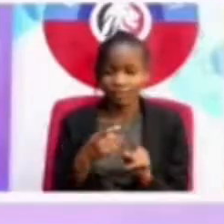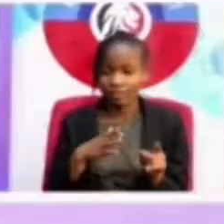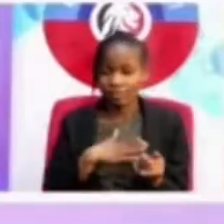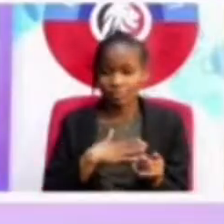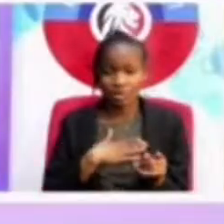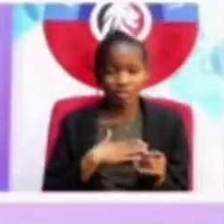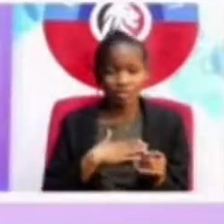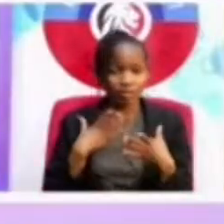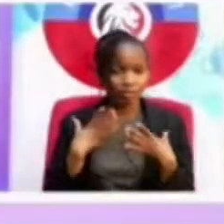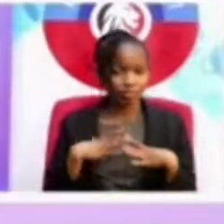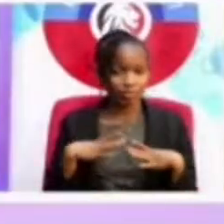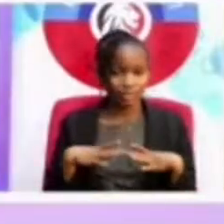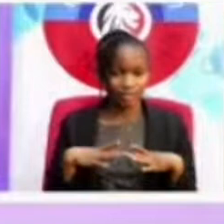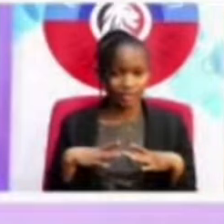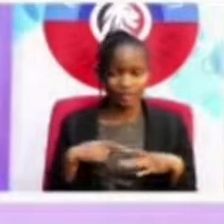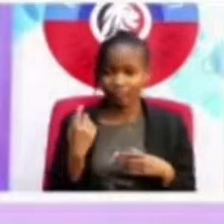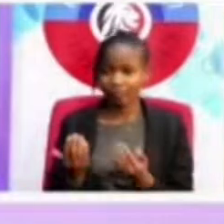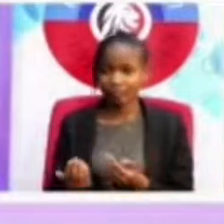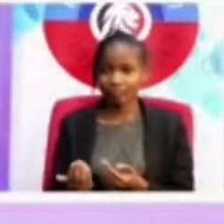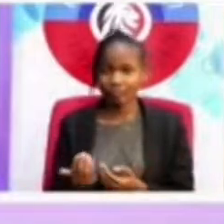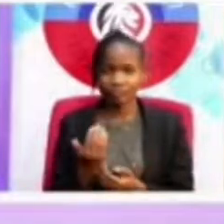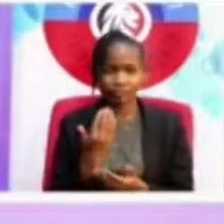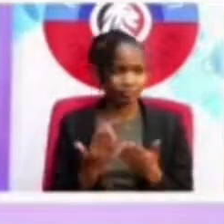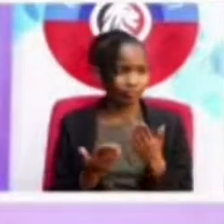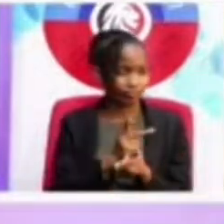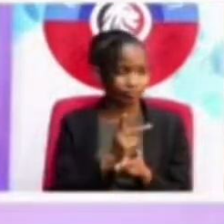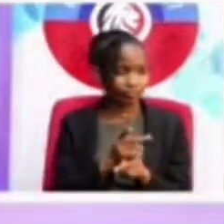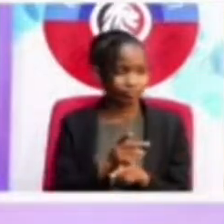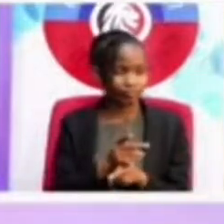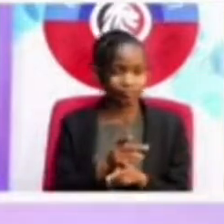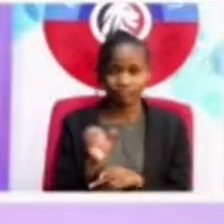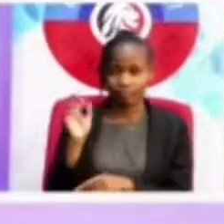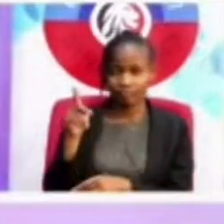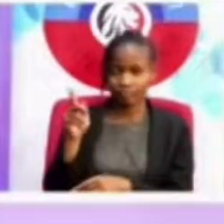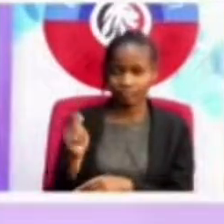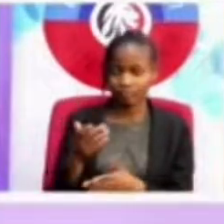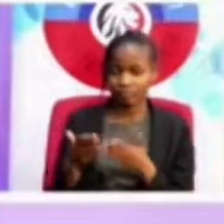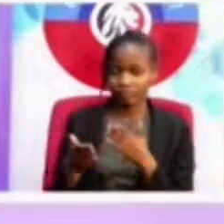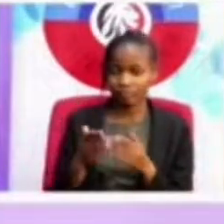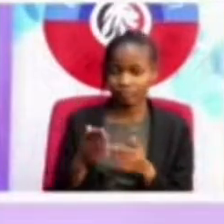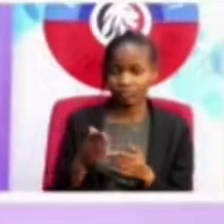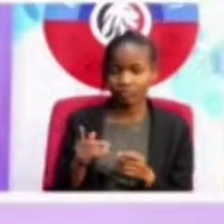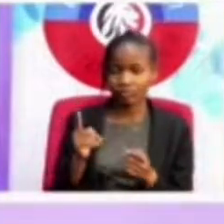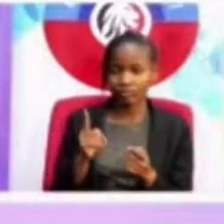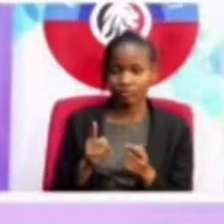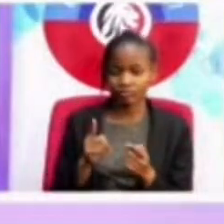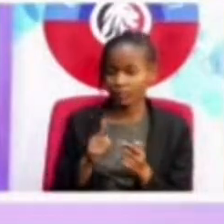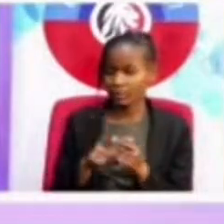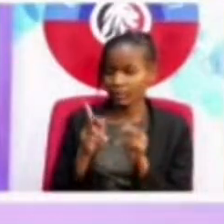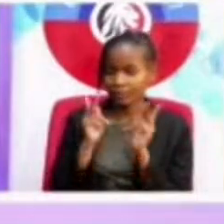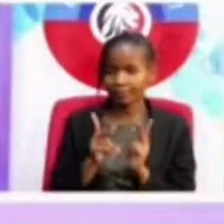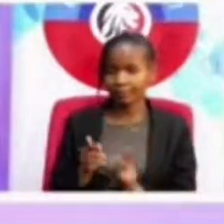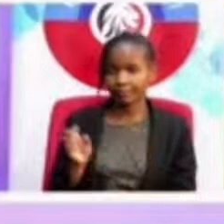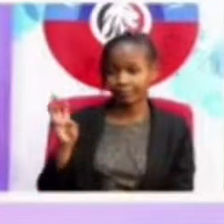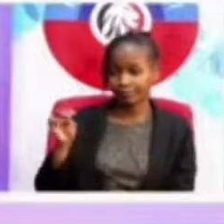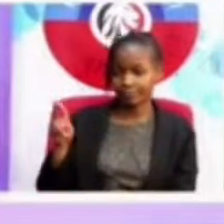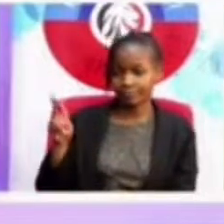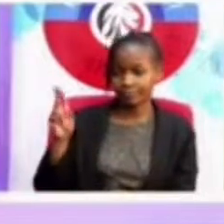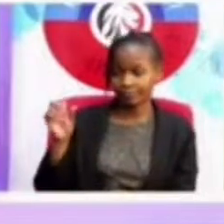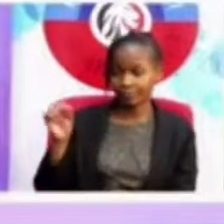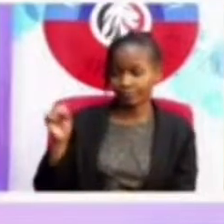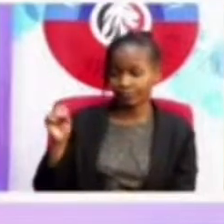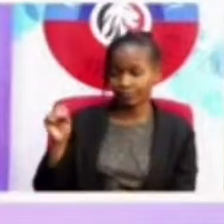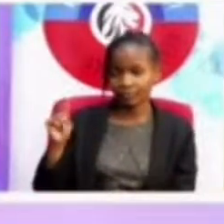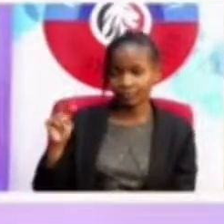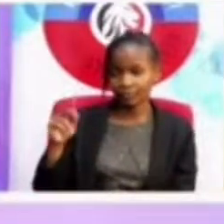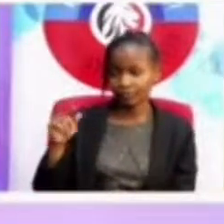members. And I know it may be putting you on the spot, so maybe I should address this to Mr. Musinguzzi if you can still hear me. And I want to pose this to you